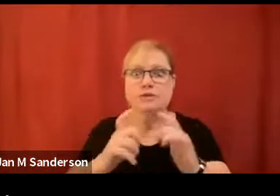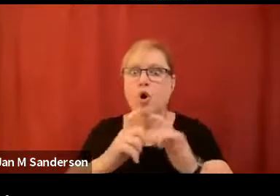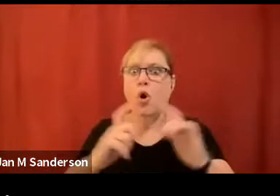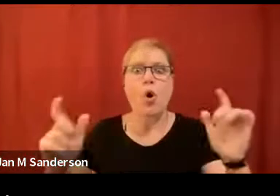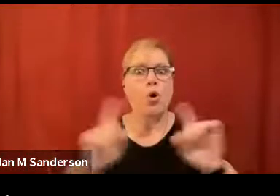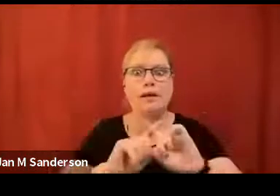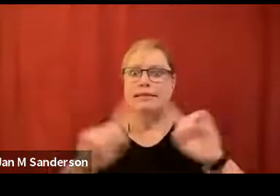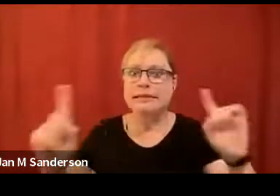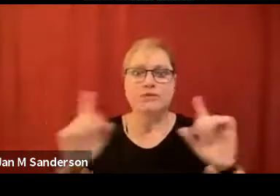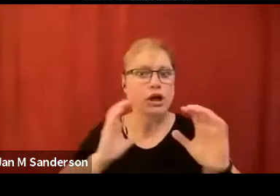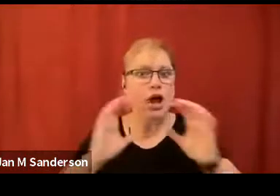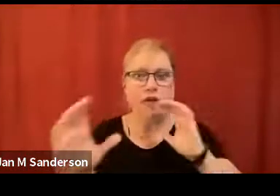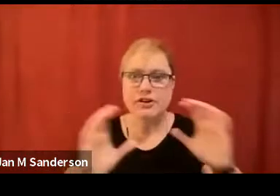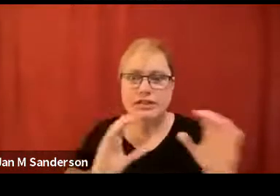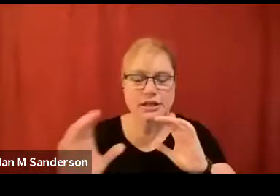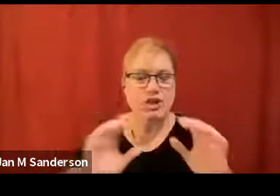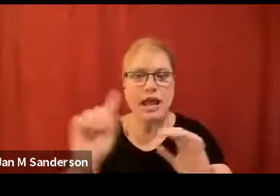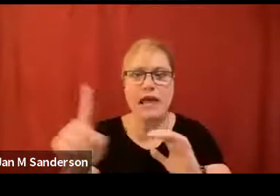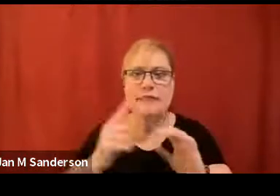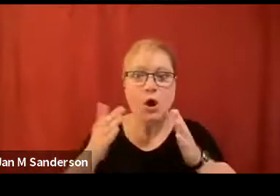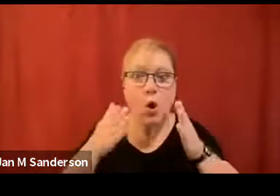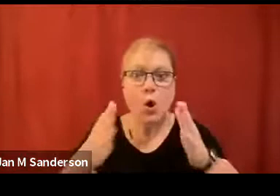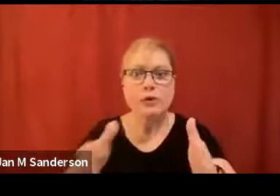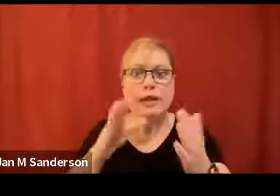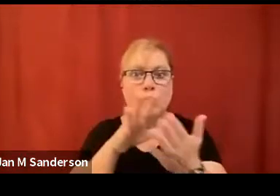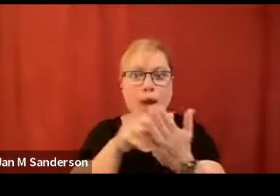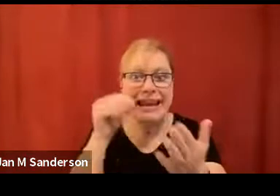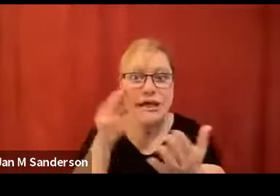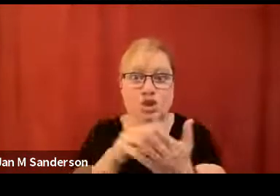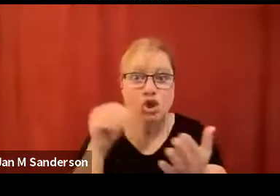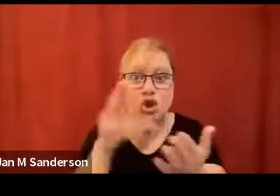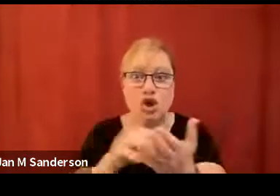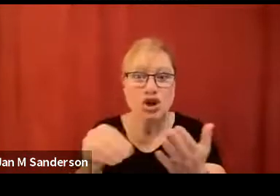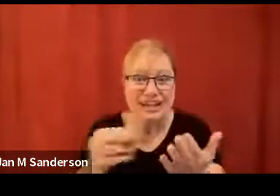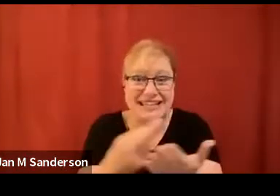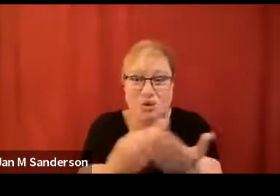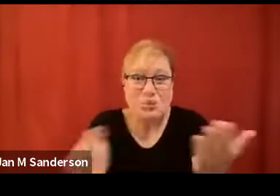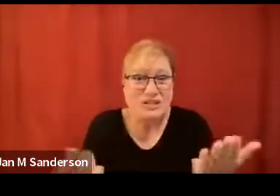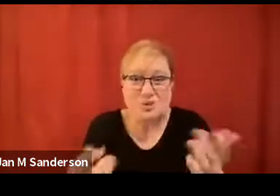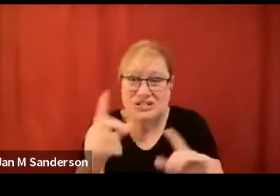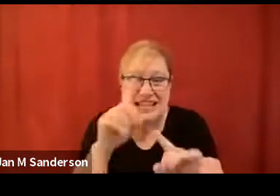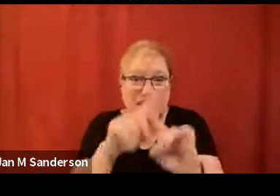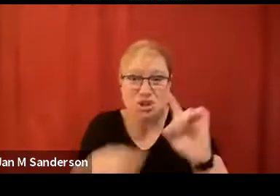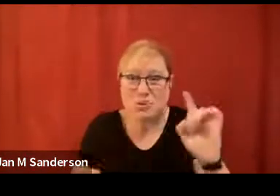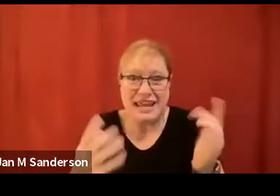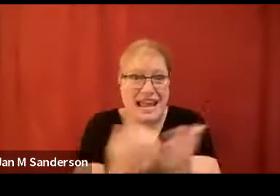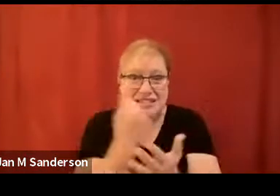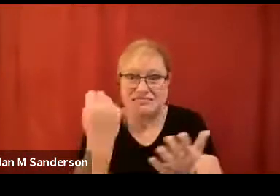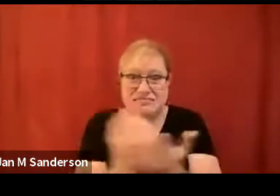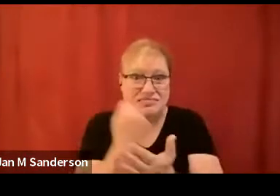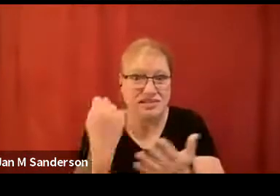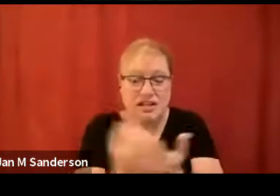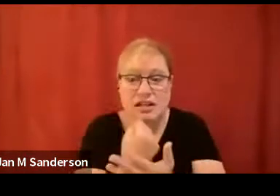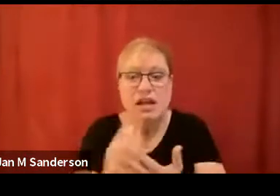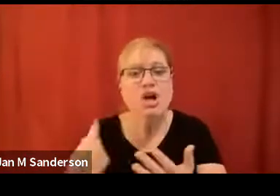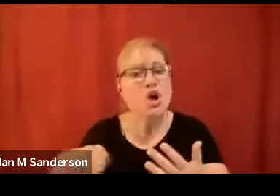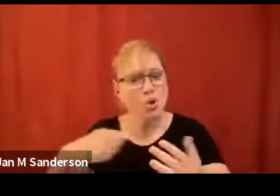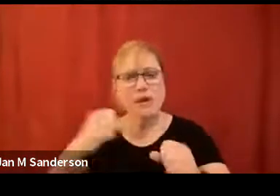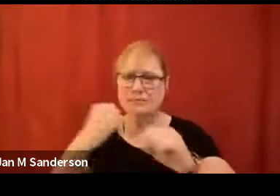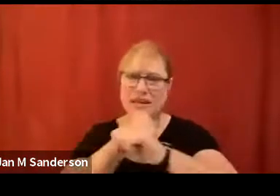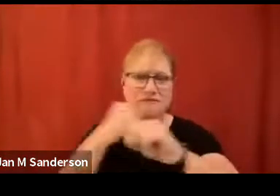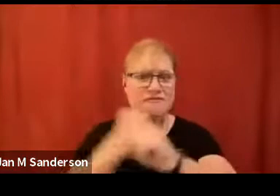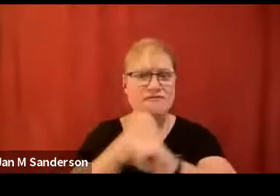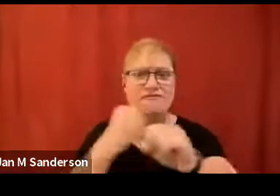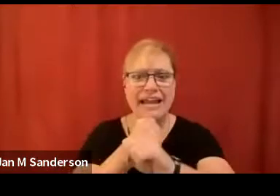only way to learn is via a resource you don't have access to. And I think we have been fighting this fight around